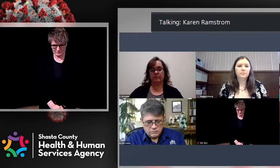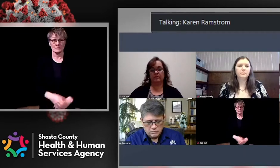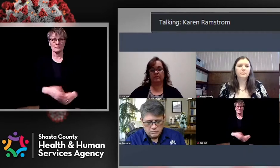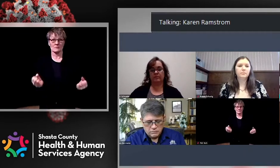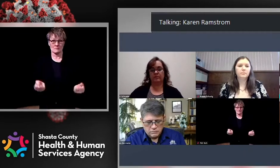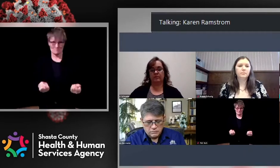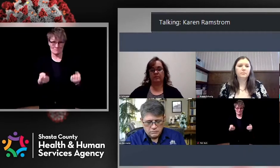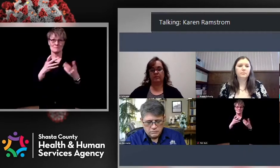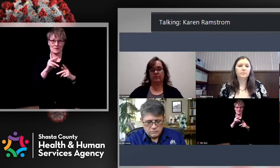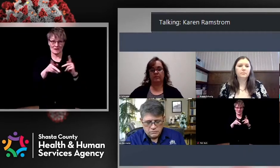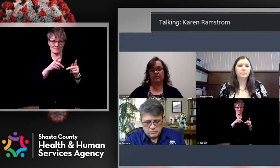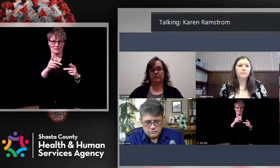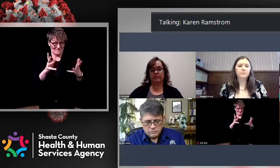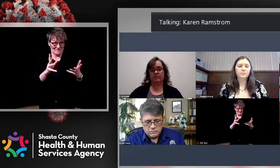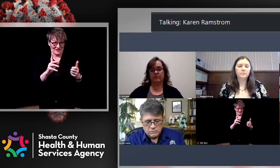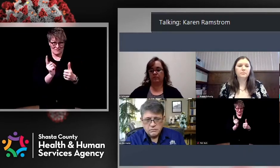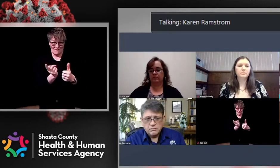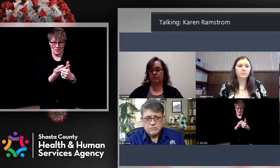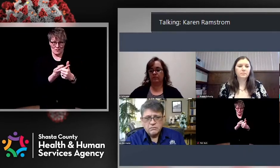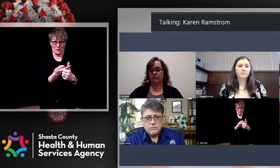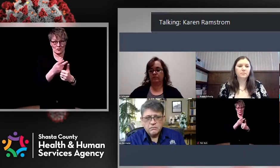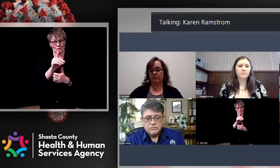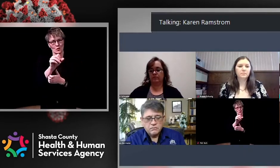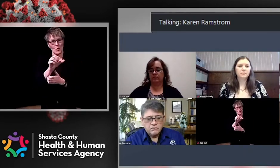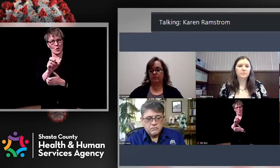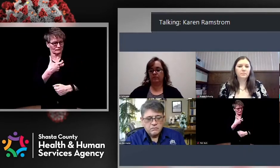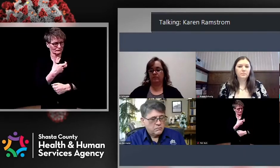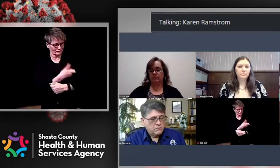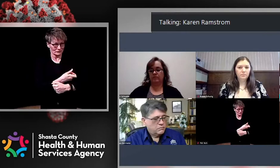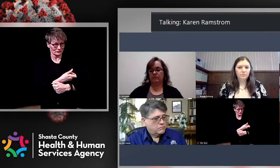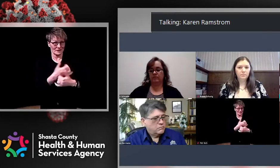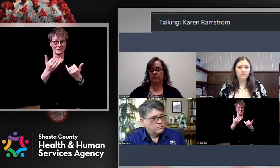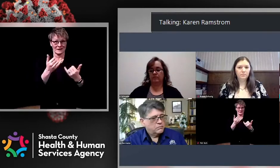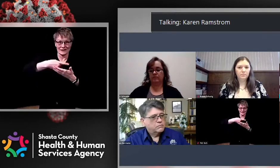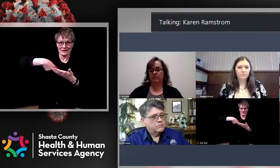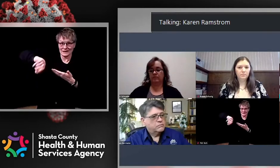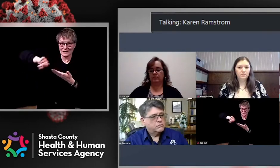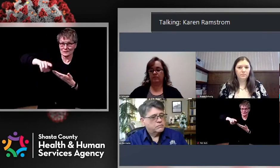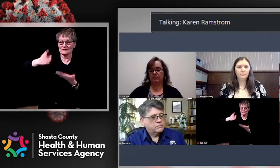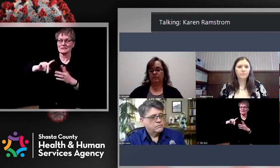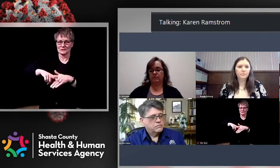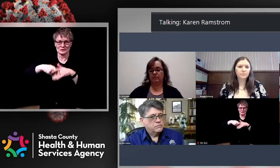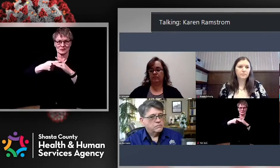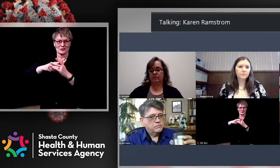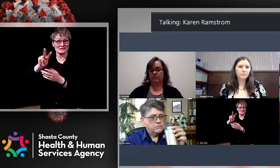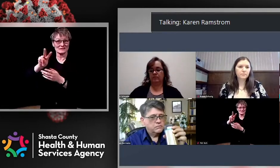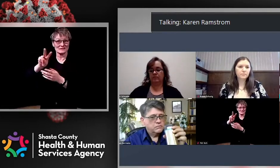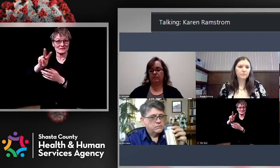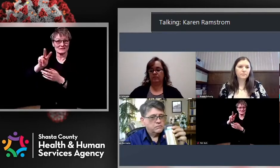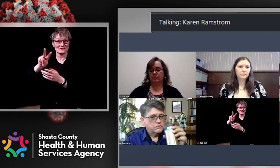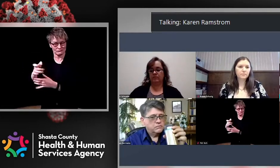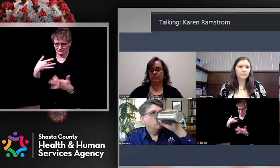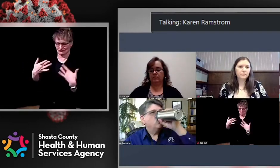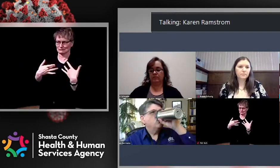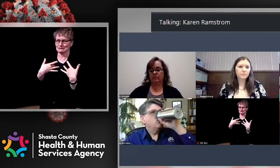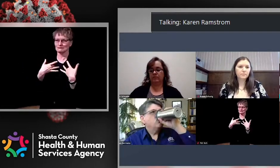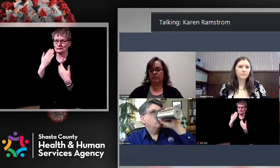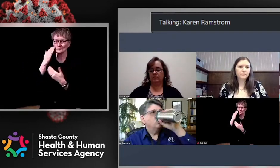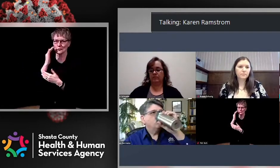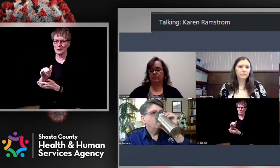dose series next week. So that's very exciting. Also next week, the CDC Pharmacy Partnership